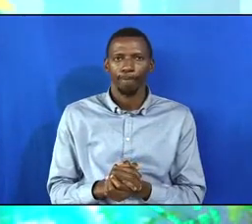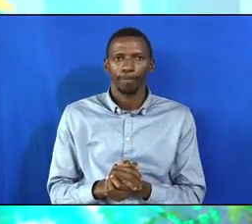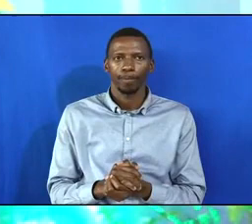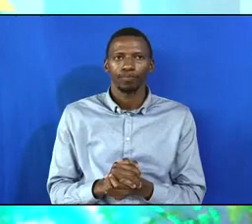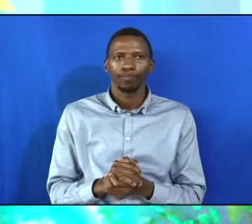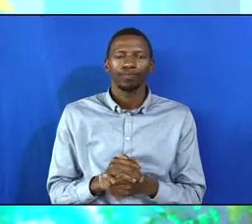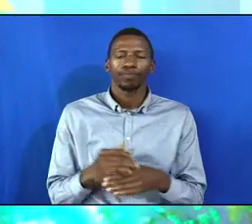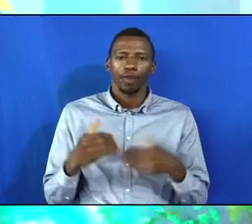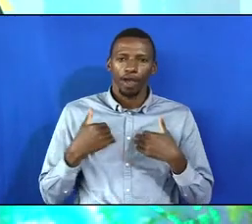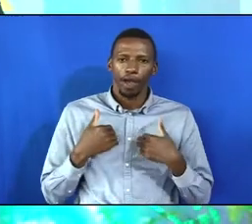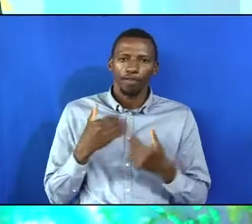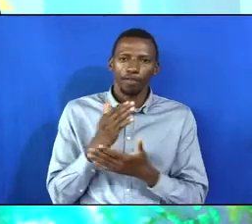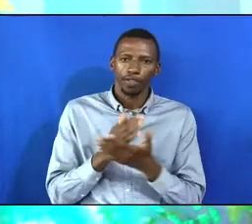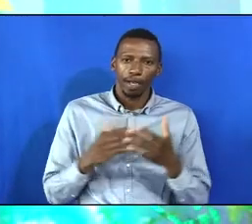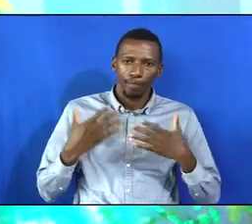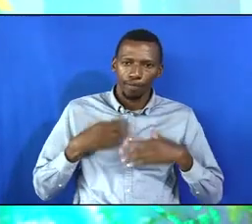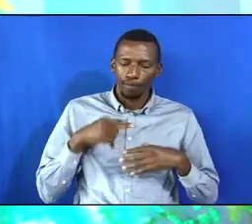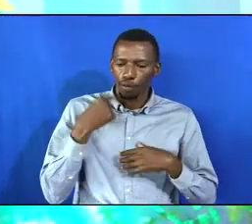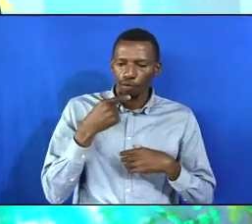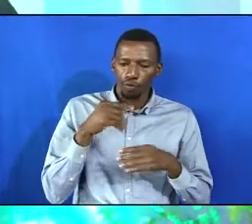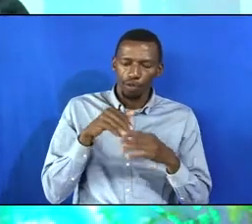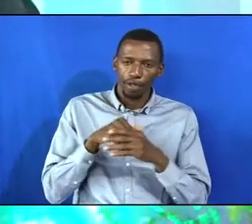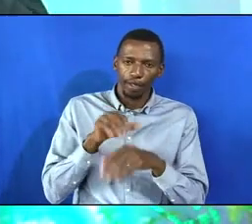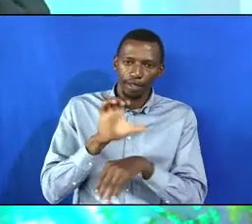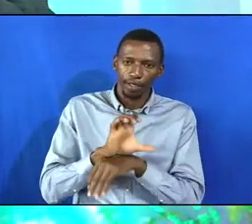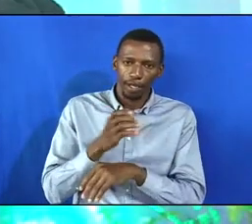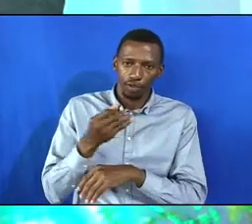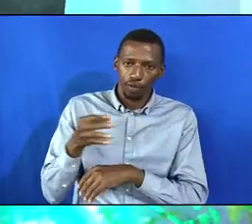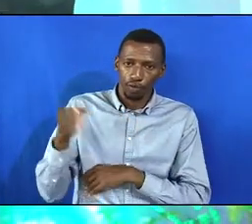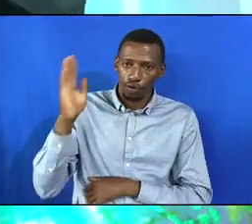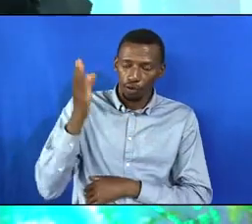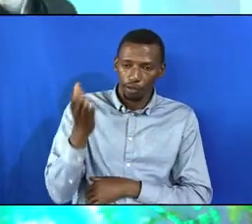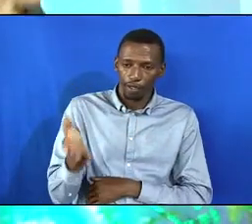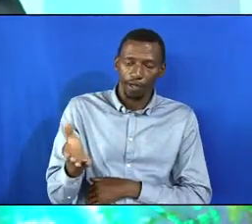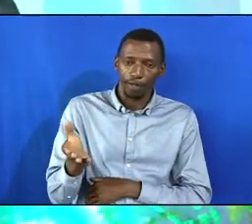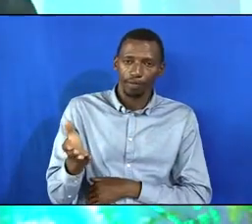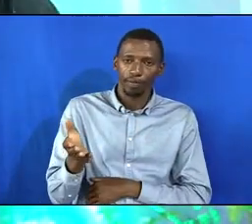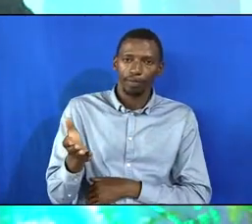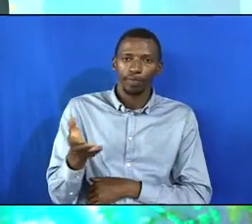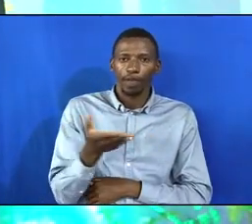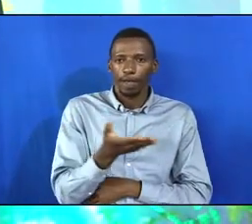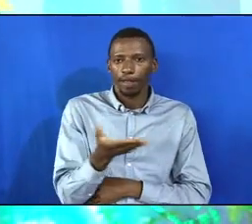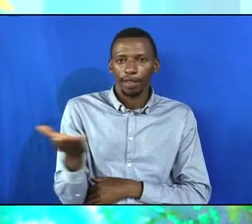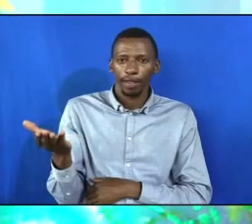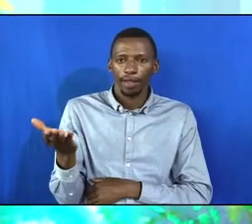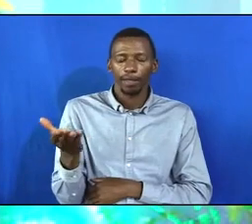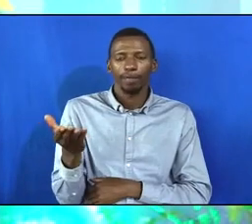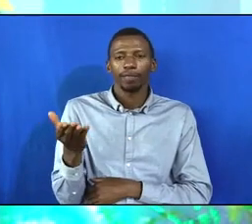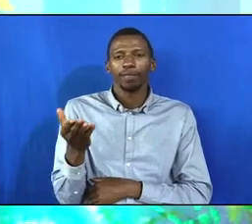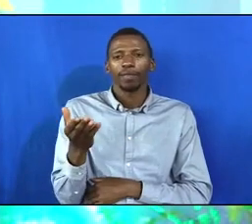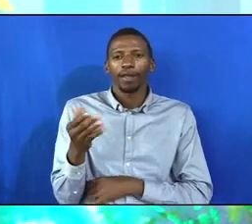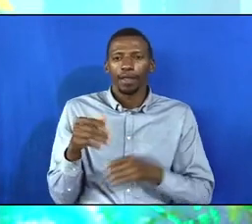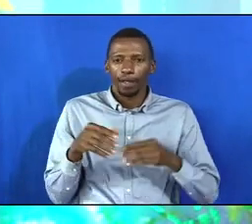So there are those ones who are in the church of God here. Those are the ones that are behind a lot of success.